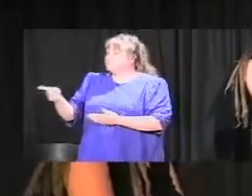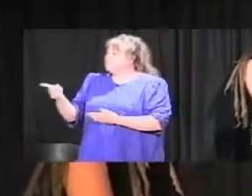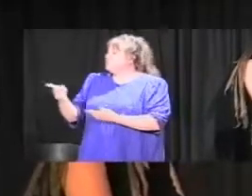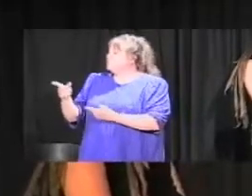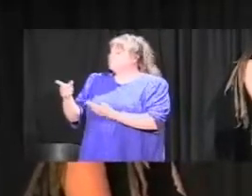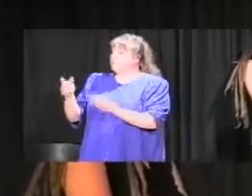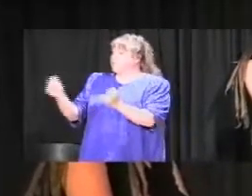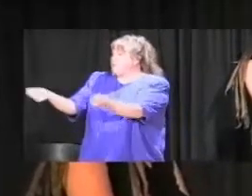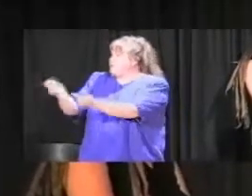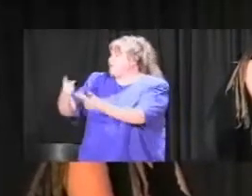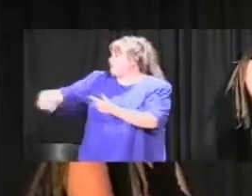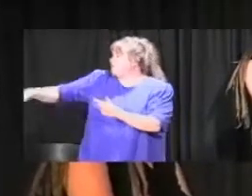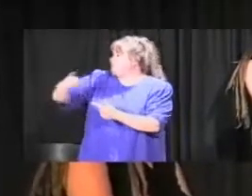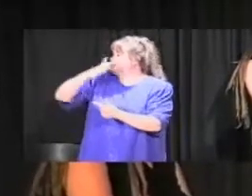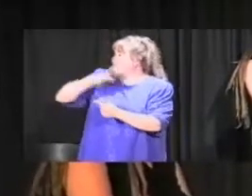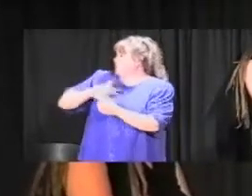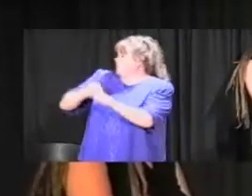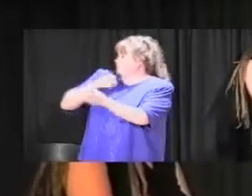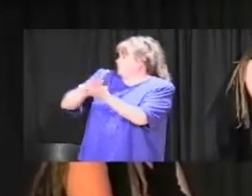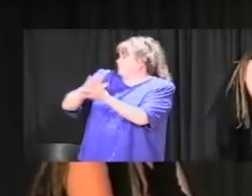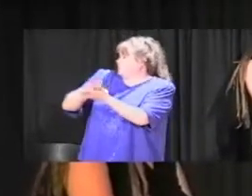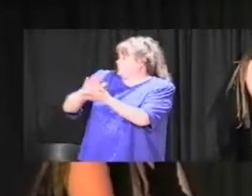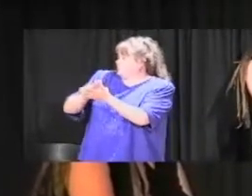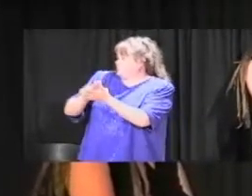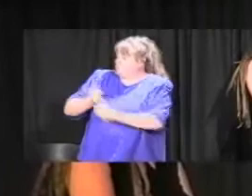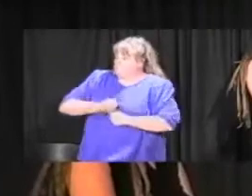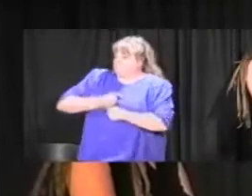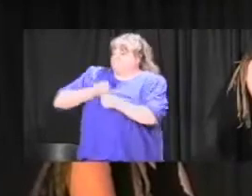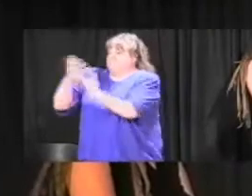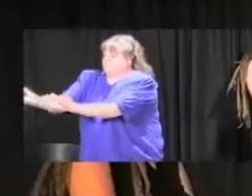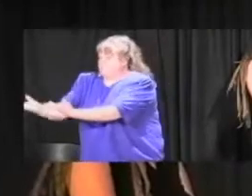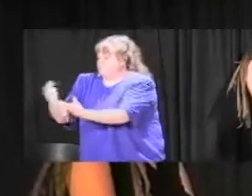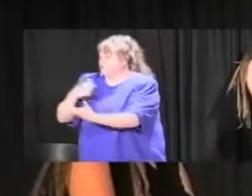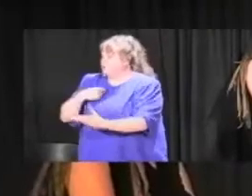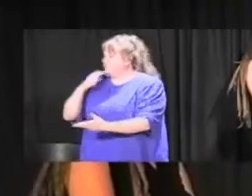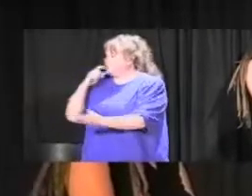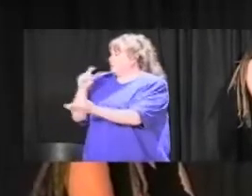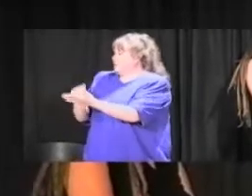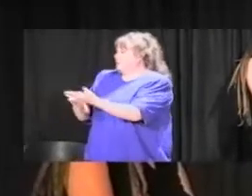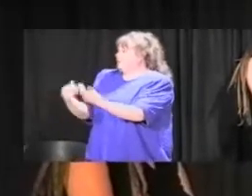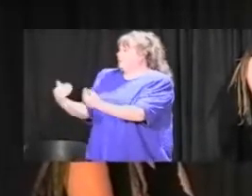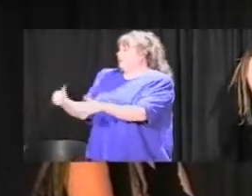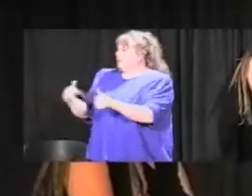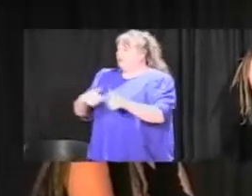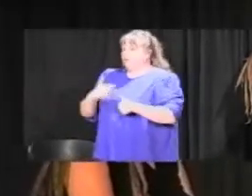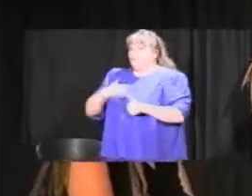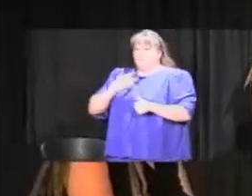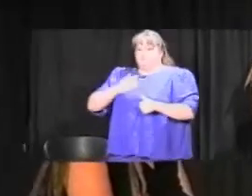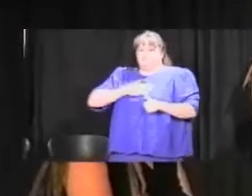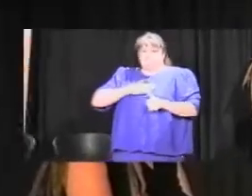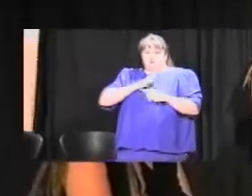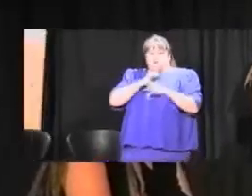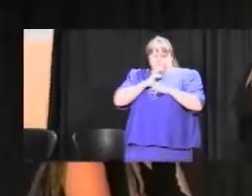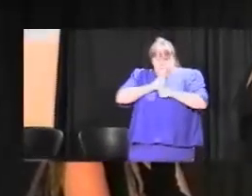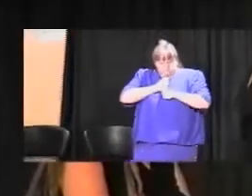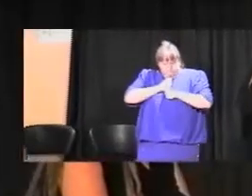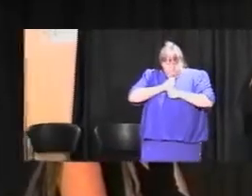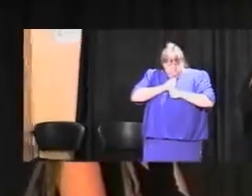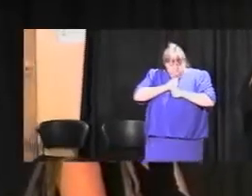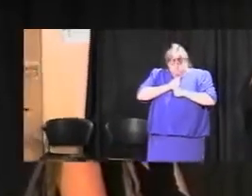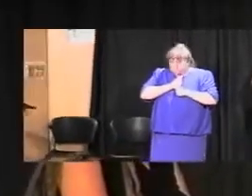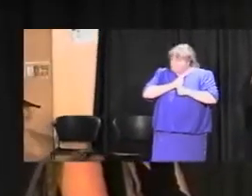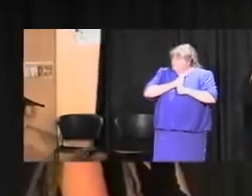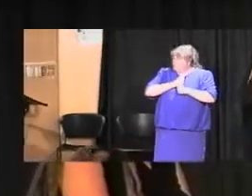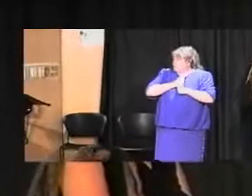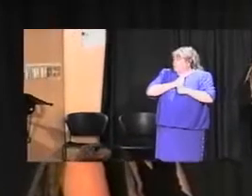Grandview women coming forward and speaking out helped me break my silence.